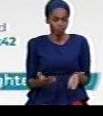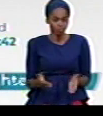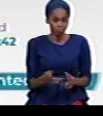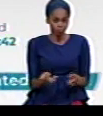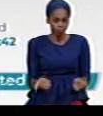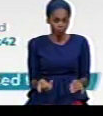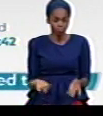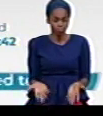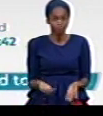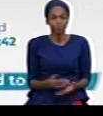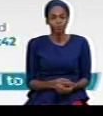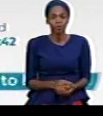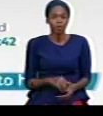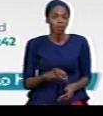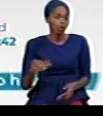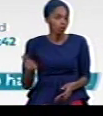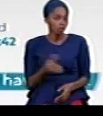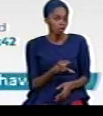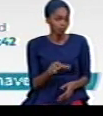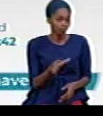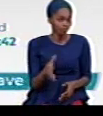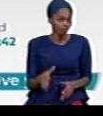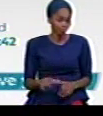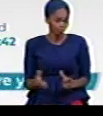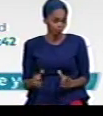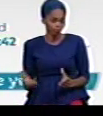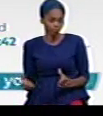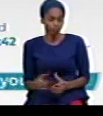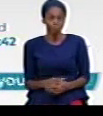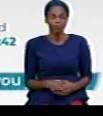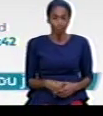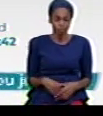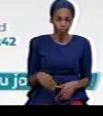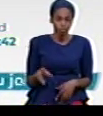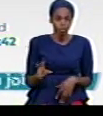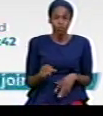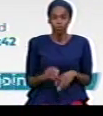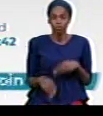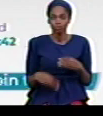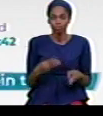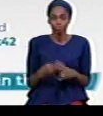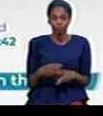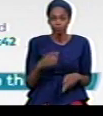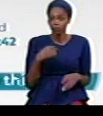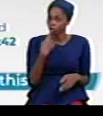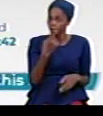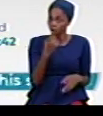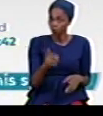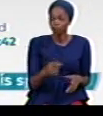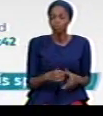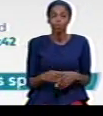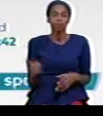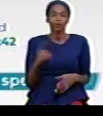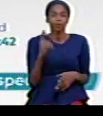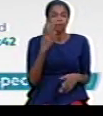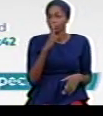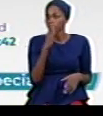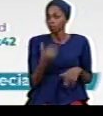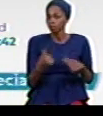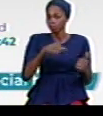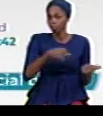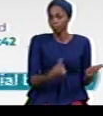locations globally, they tell you where you will be baptized. By the grace of